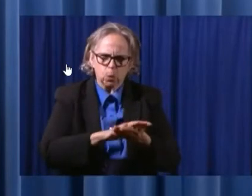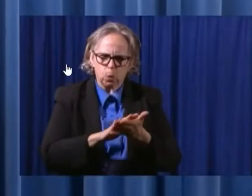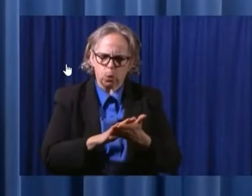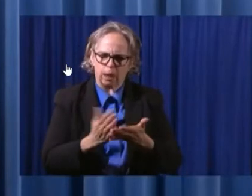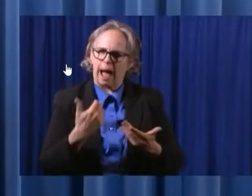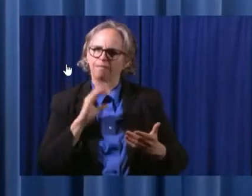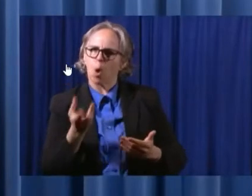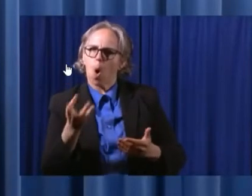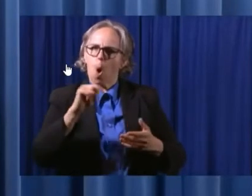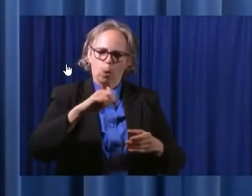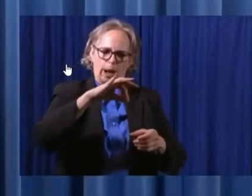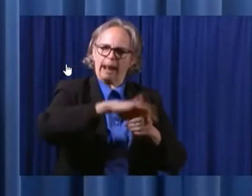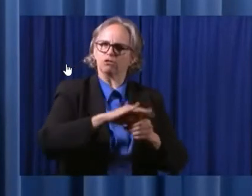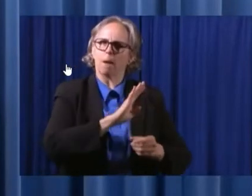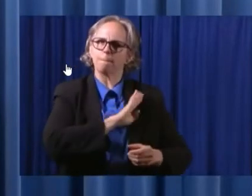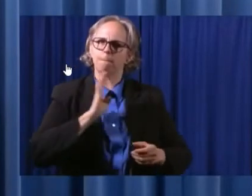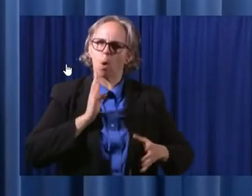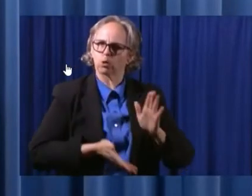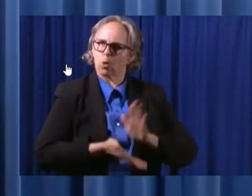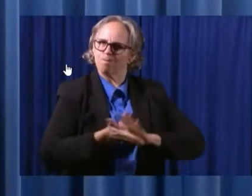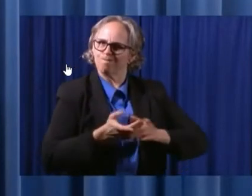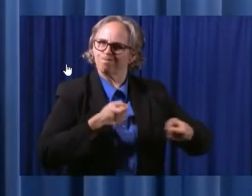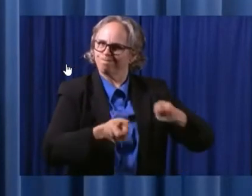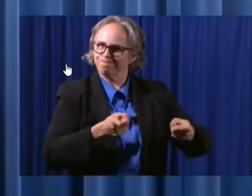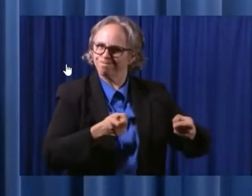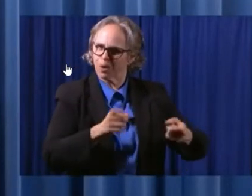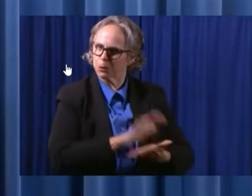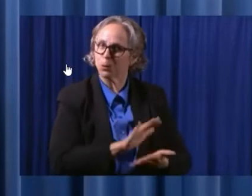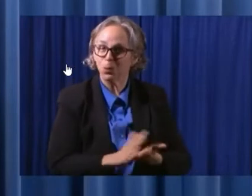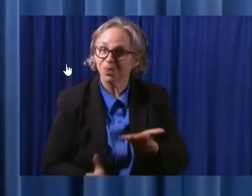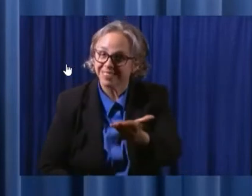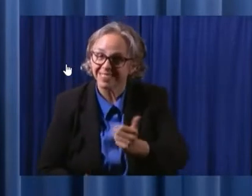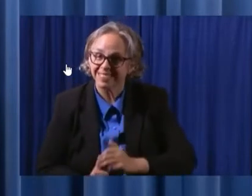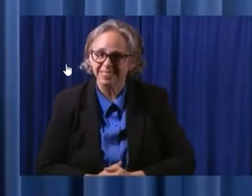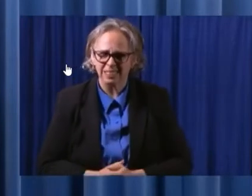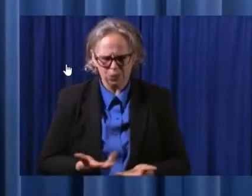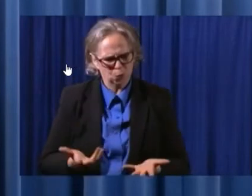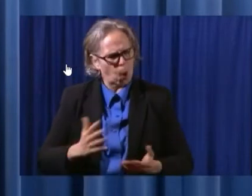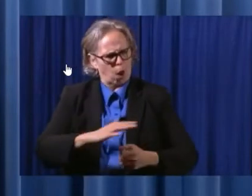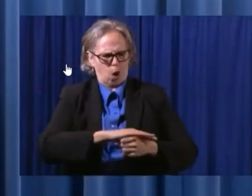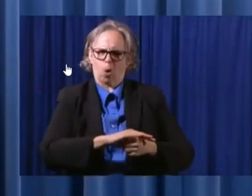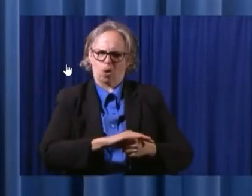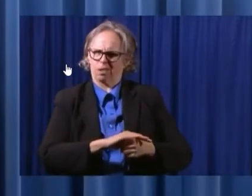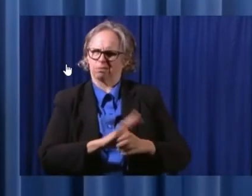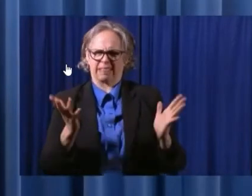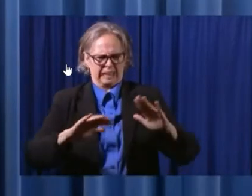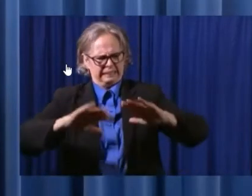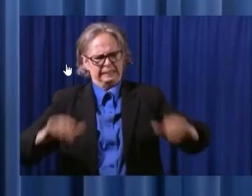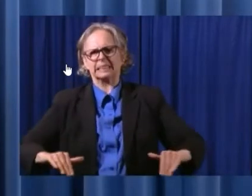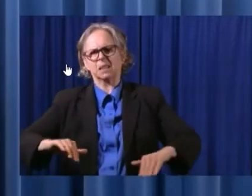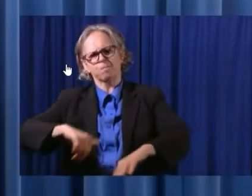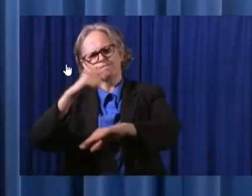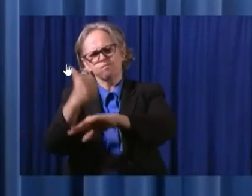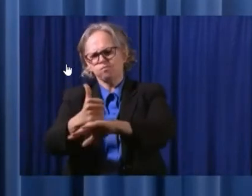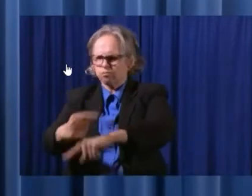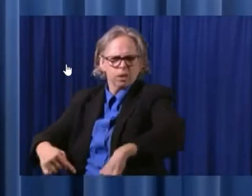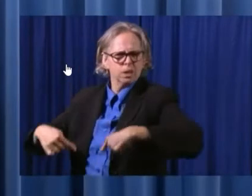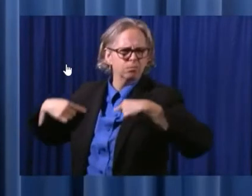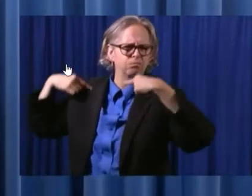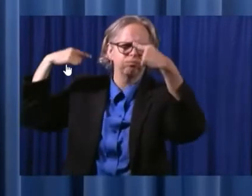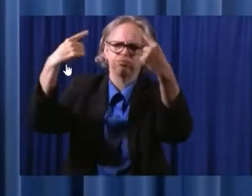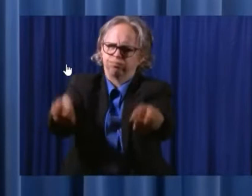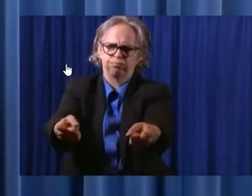think, in all of us. It's a system we grew up with. It's a system we've had in Ohio for many, many years. The